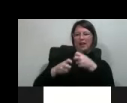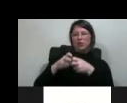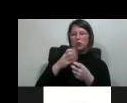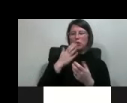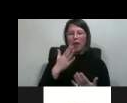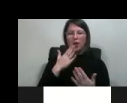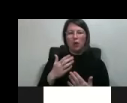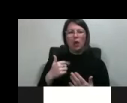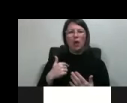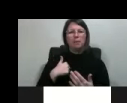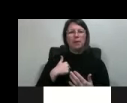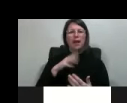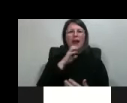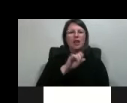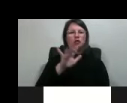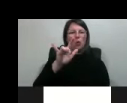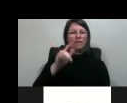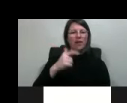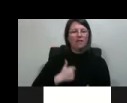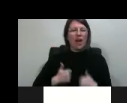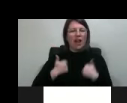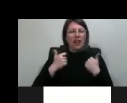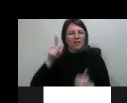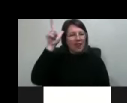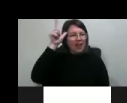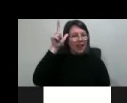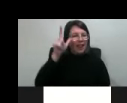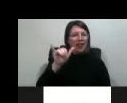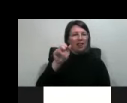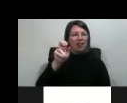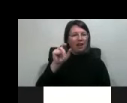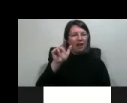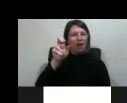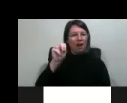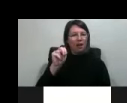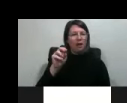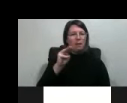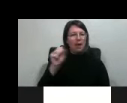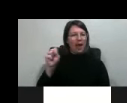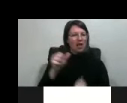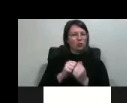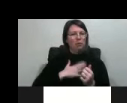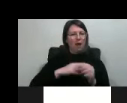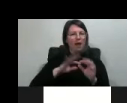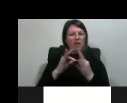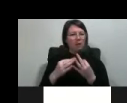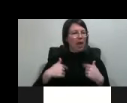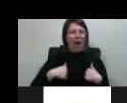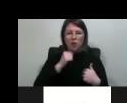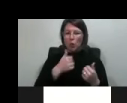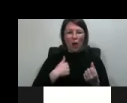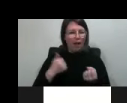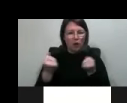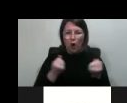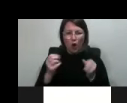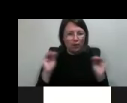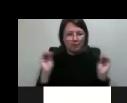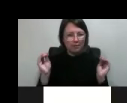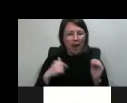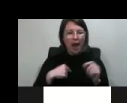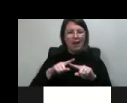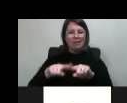I am 25 years old and I live in Lincoln, Massachusetts with my family, and I don't have a car. And so I rely on